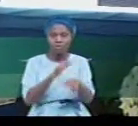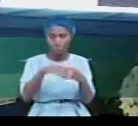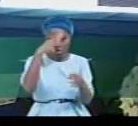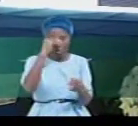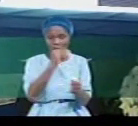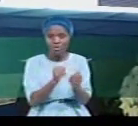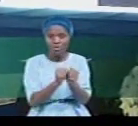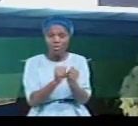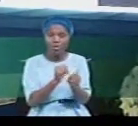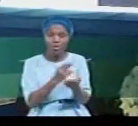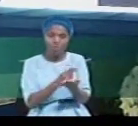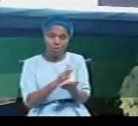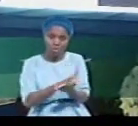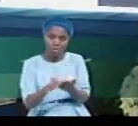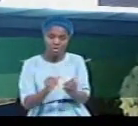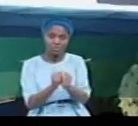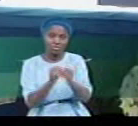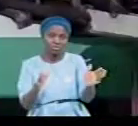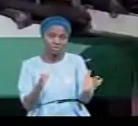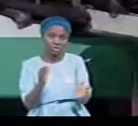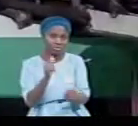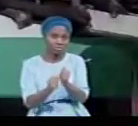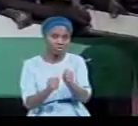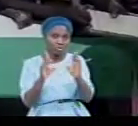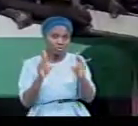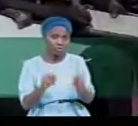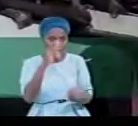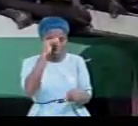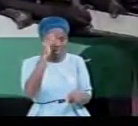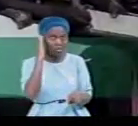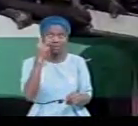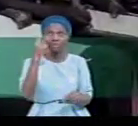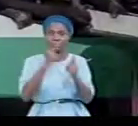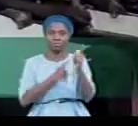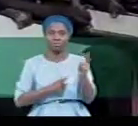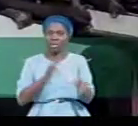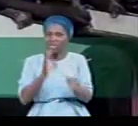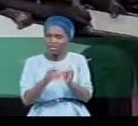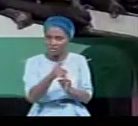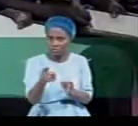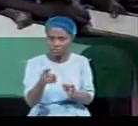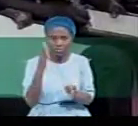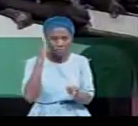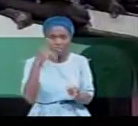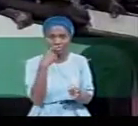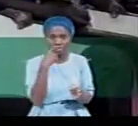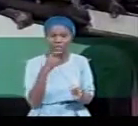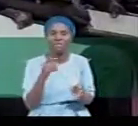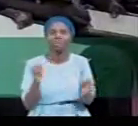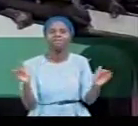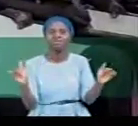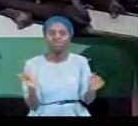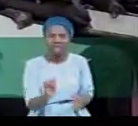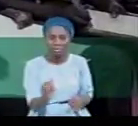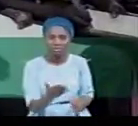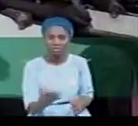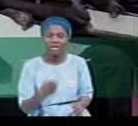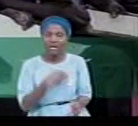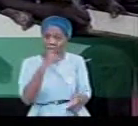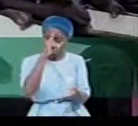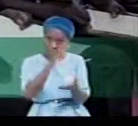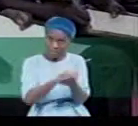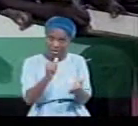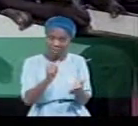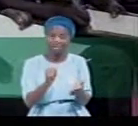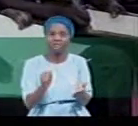the Lord. And if you say the same thing and believe the same thing and expect the